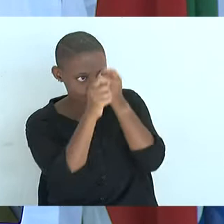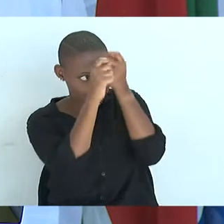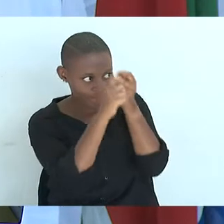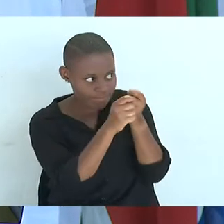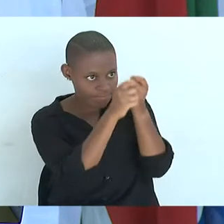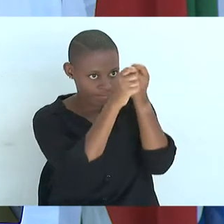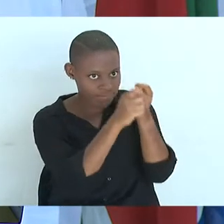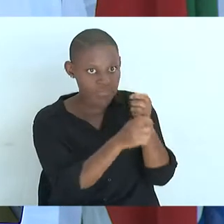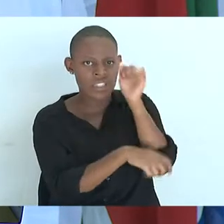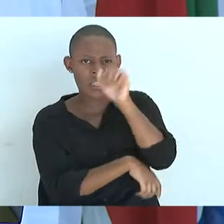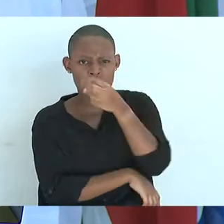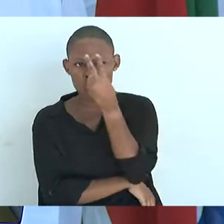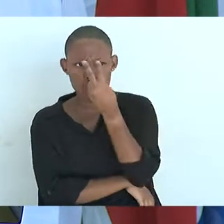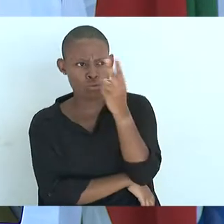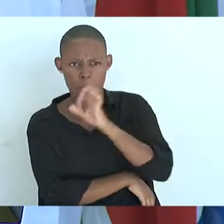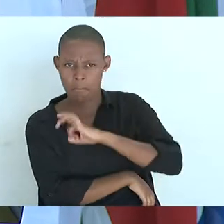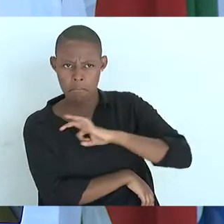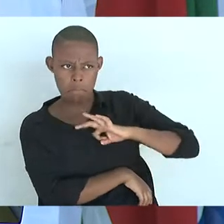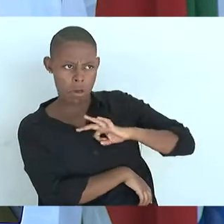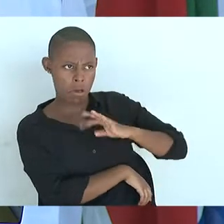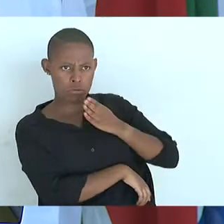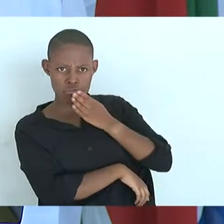Sibabonile bonke o mayor.